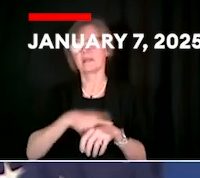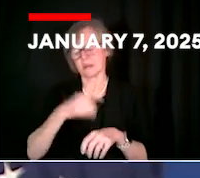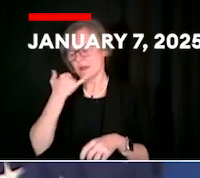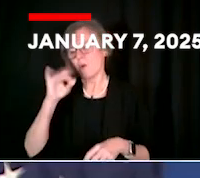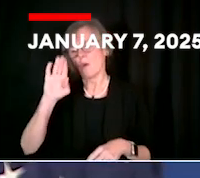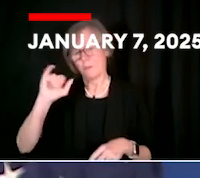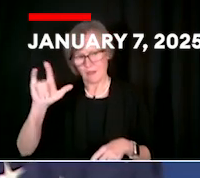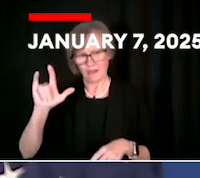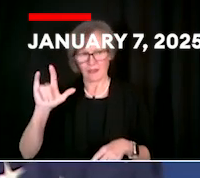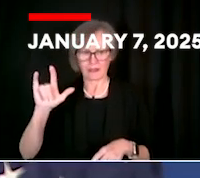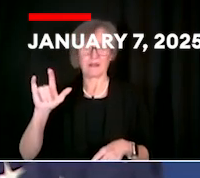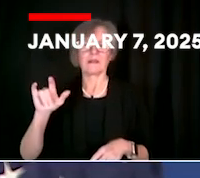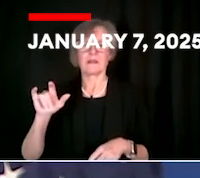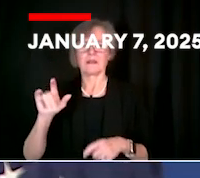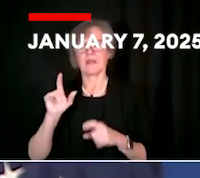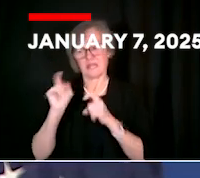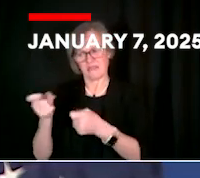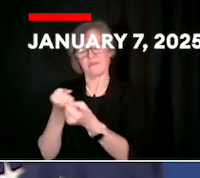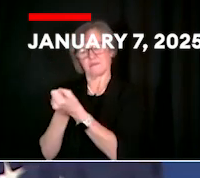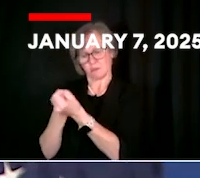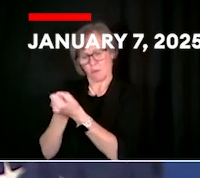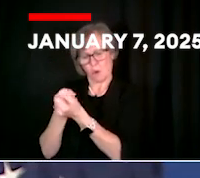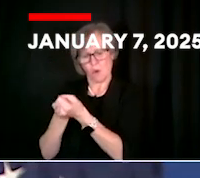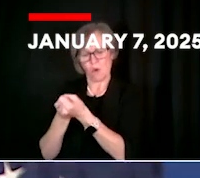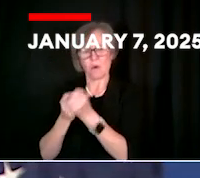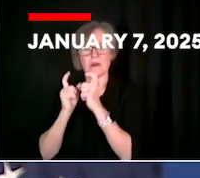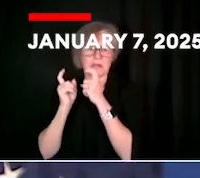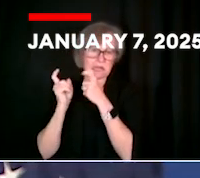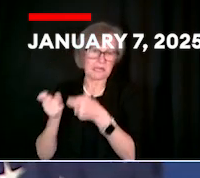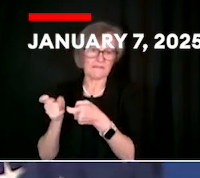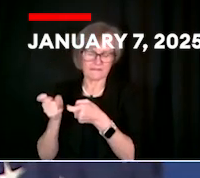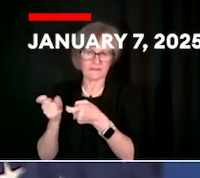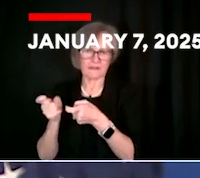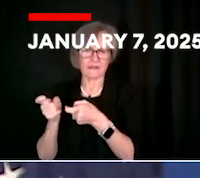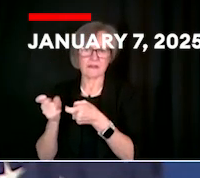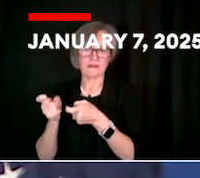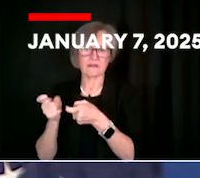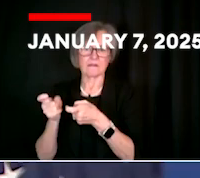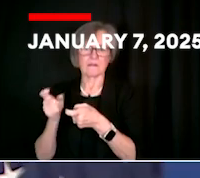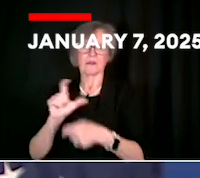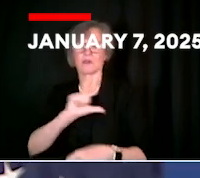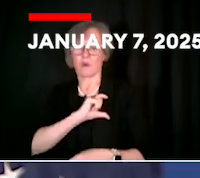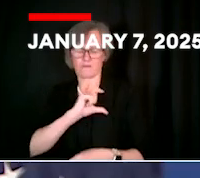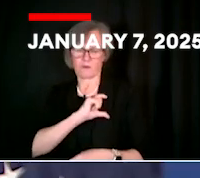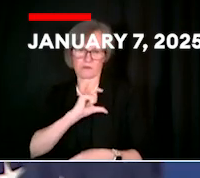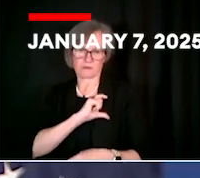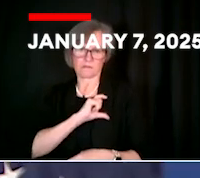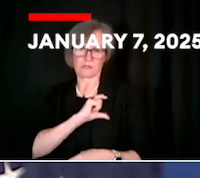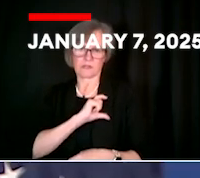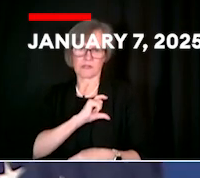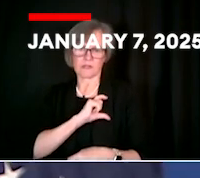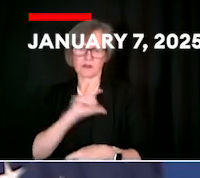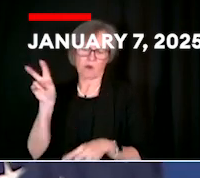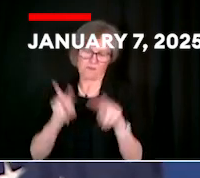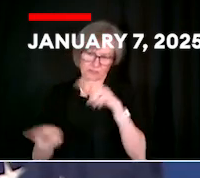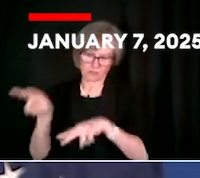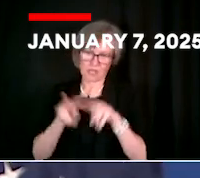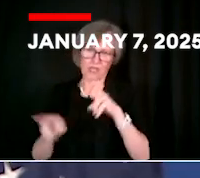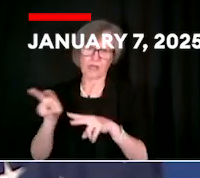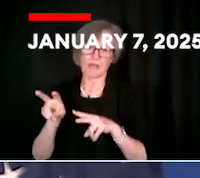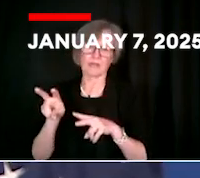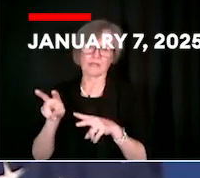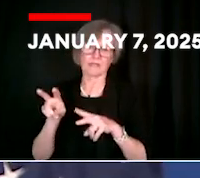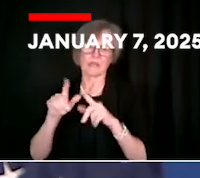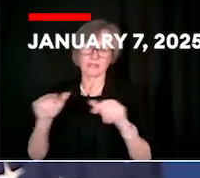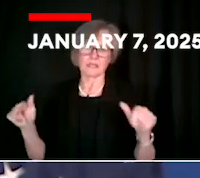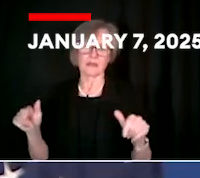and give him support, give him my particularly law enforcement oversight, etc. What